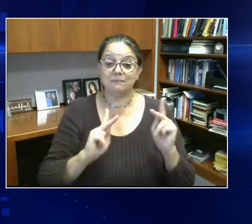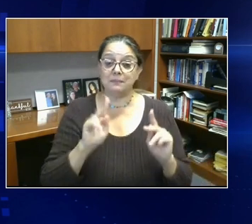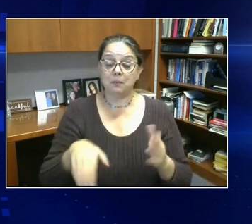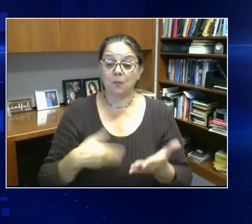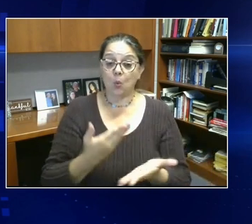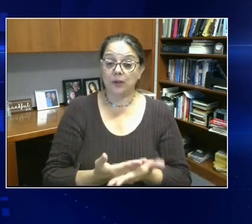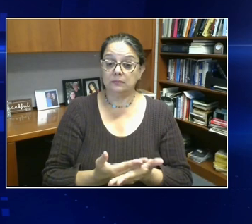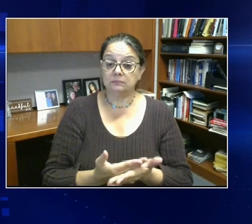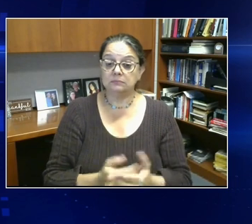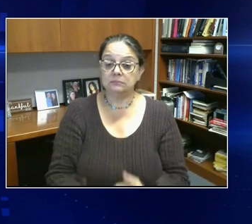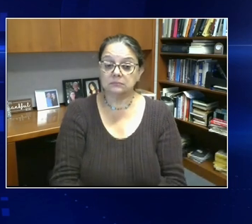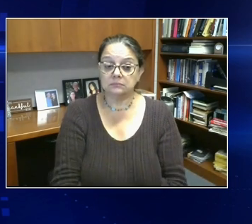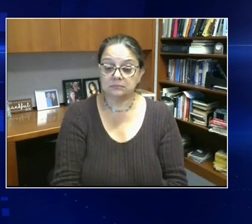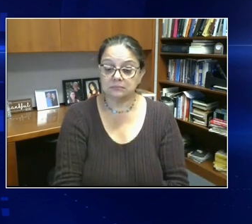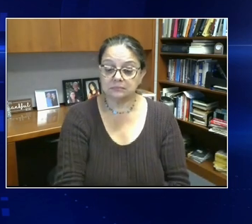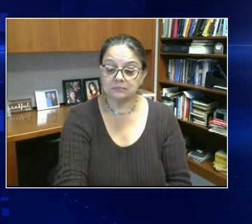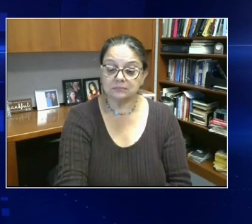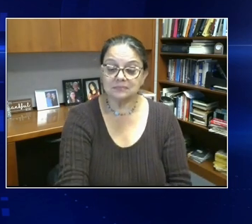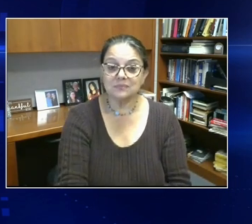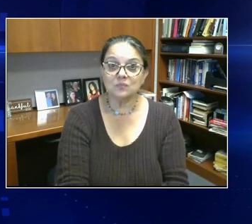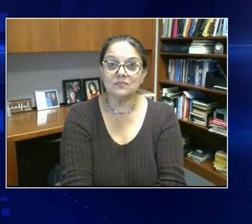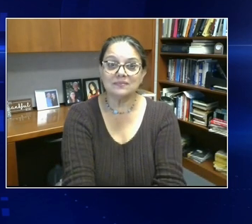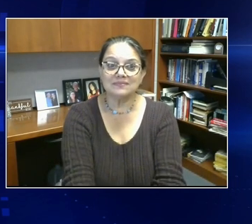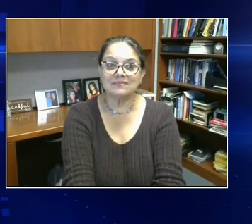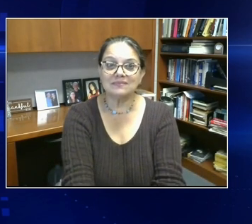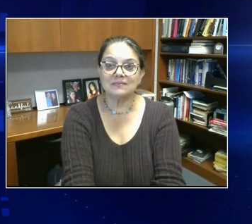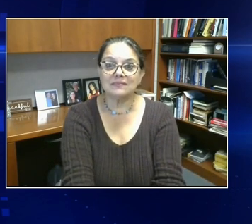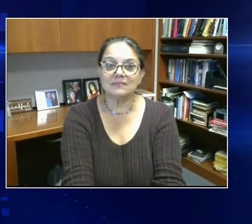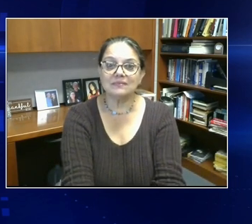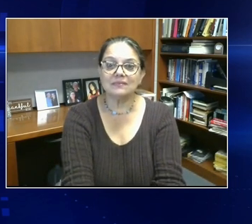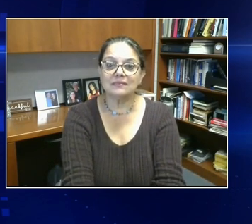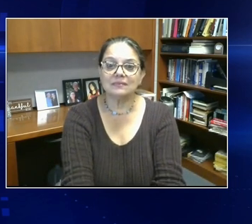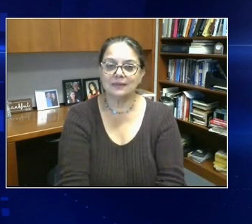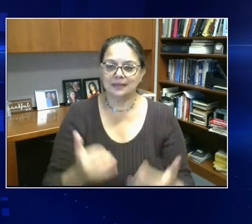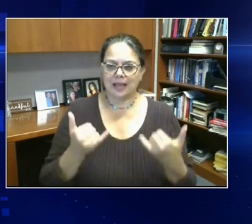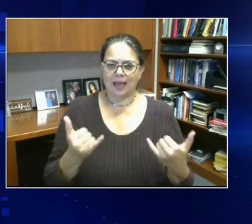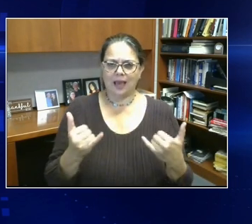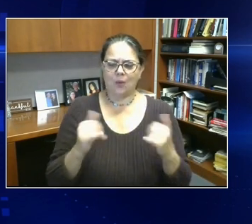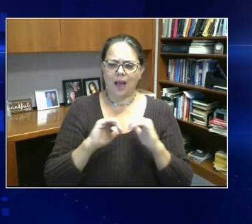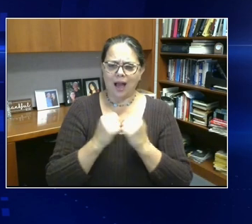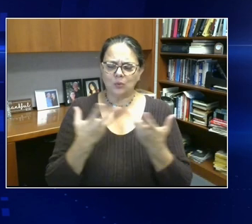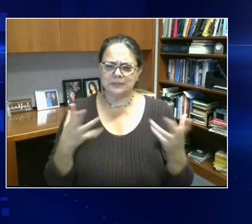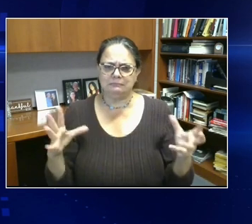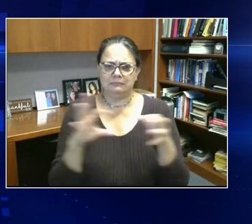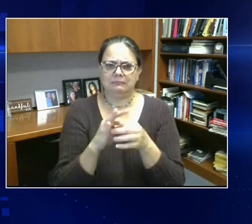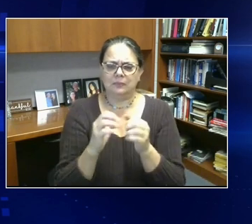In the case of editing out of deafness-linked genes, this could result in many fewer deaf individuals being